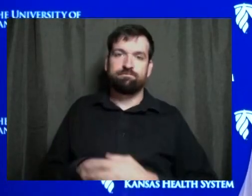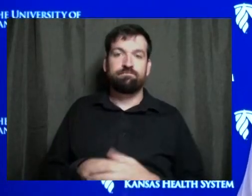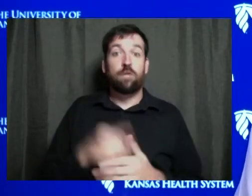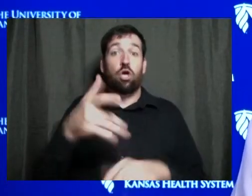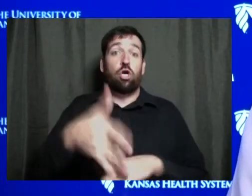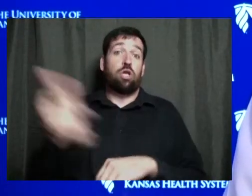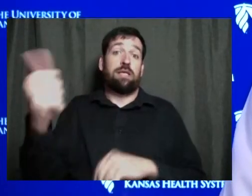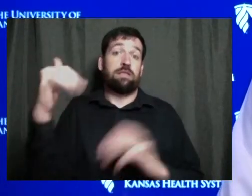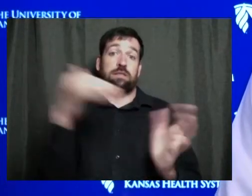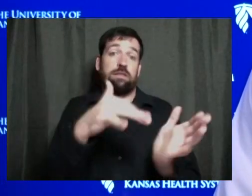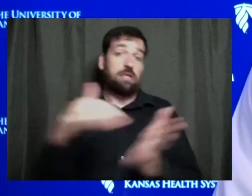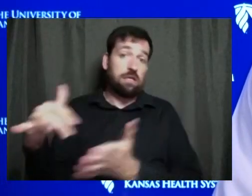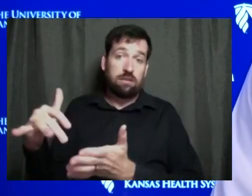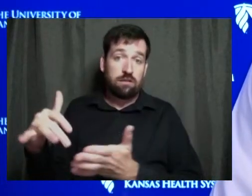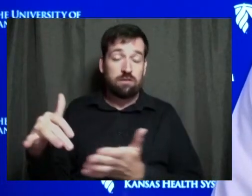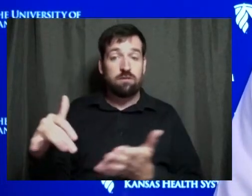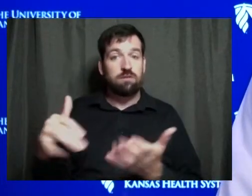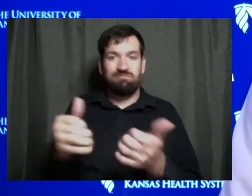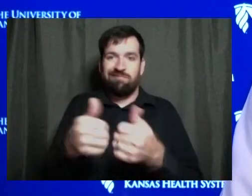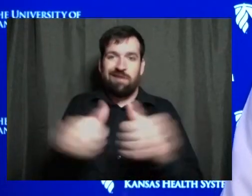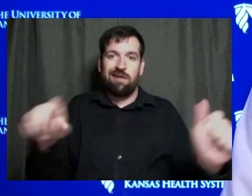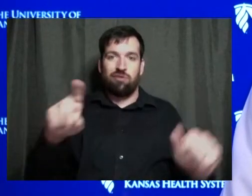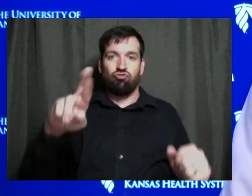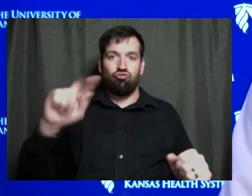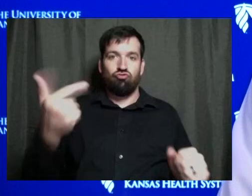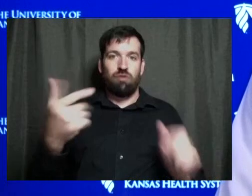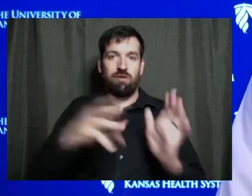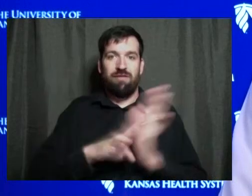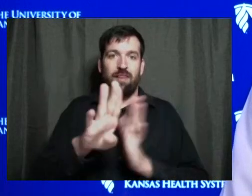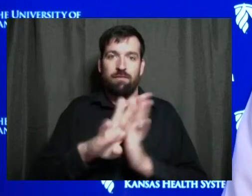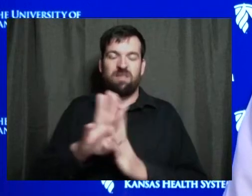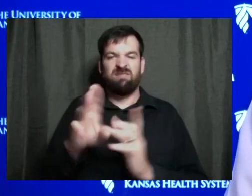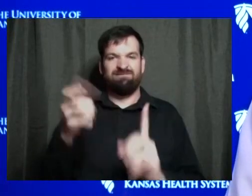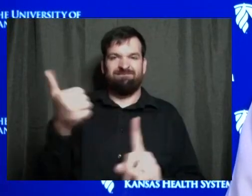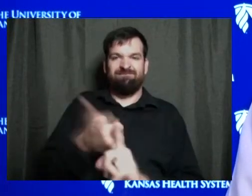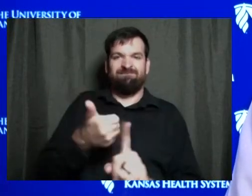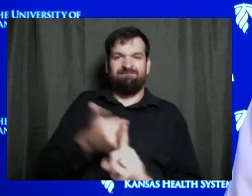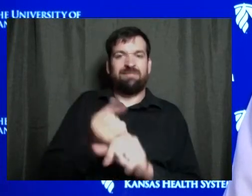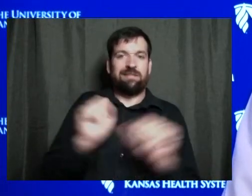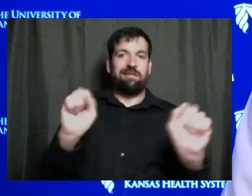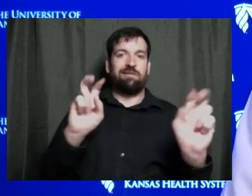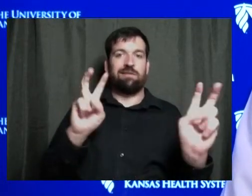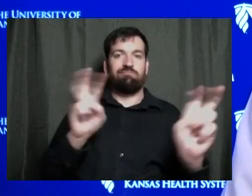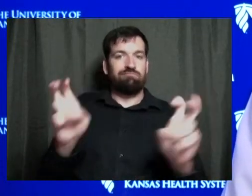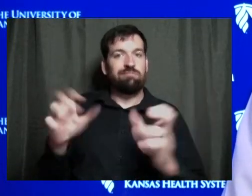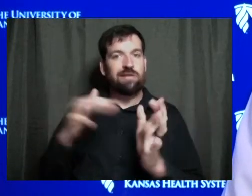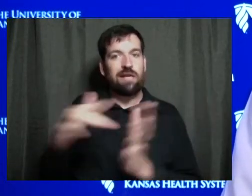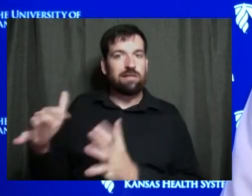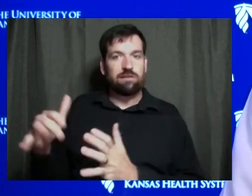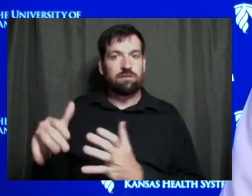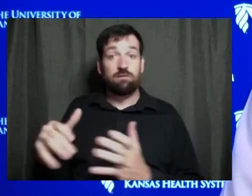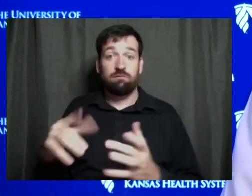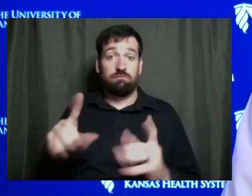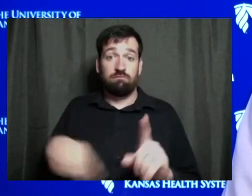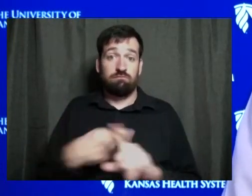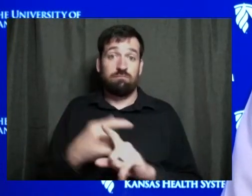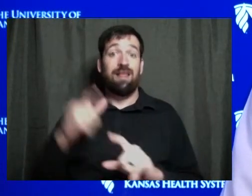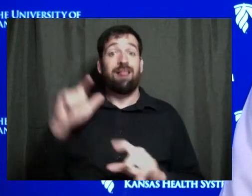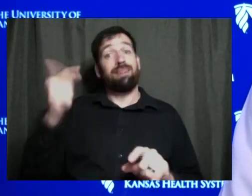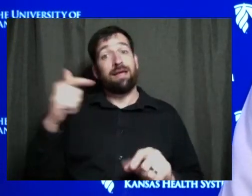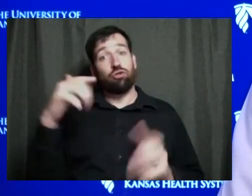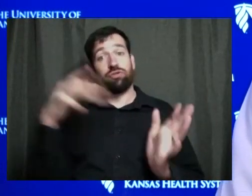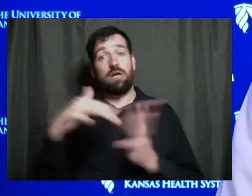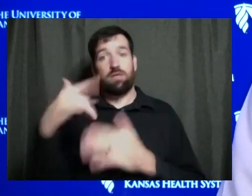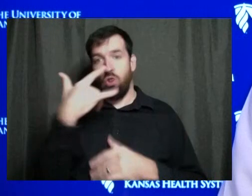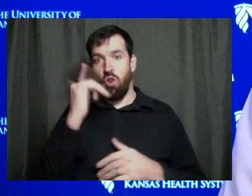are done in any drug development is really the safety study. So the only thing we have to go on is that their later studies look good, so we have to assume